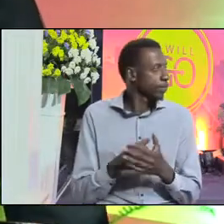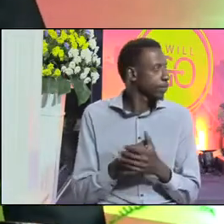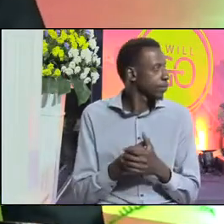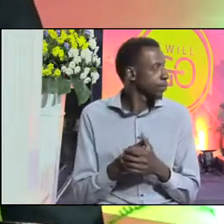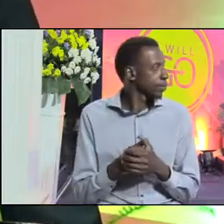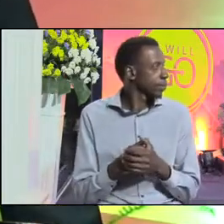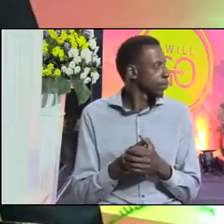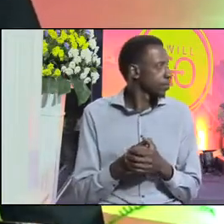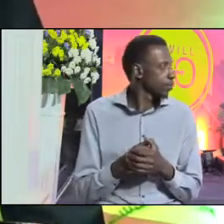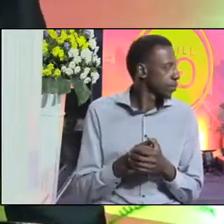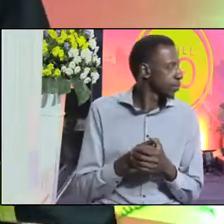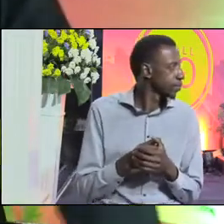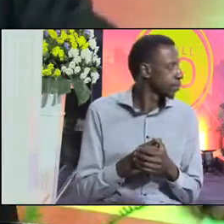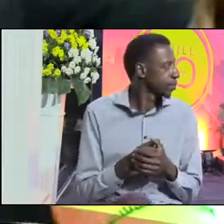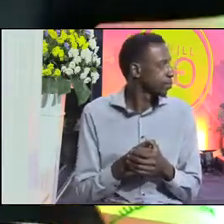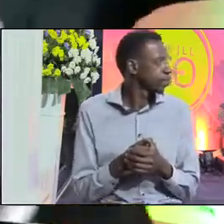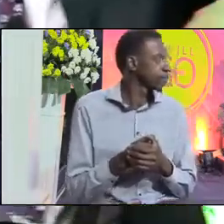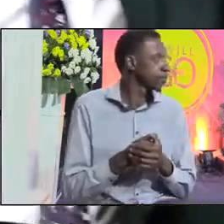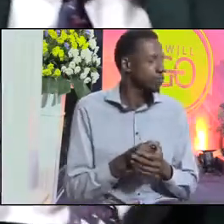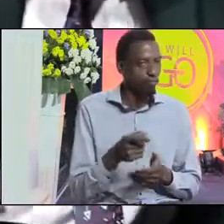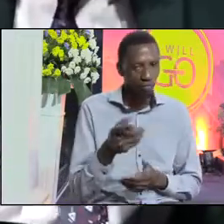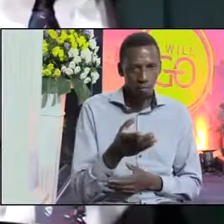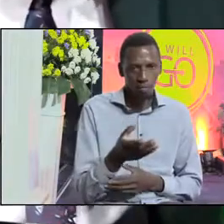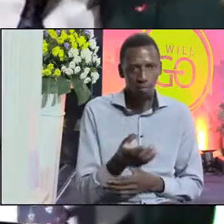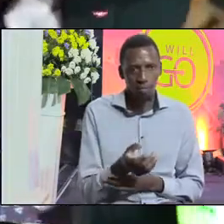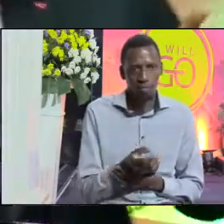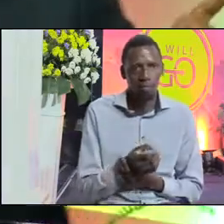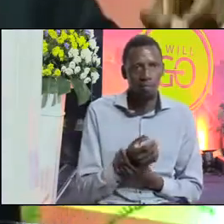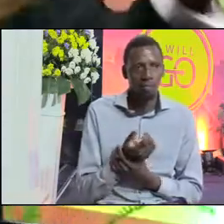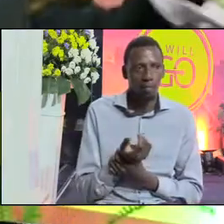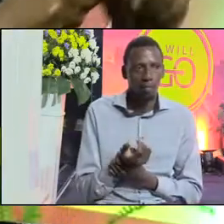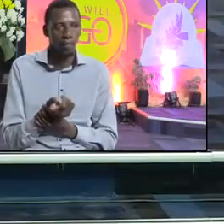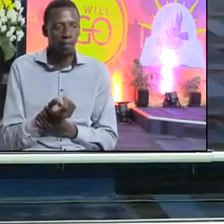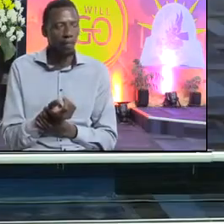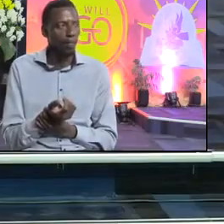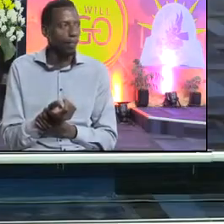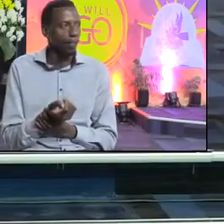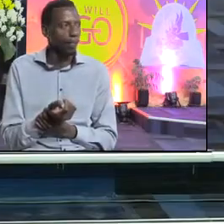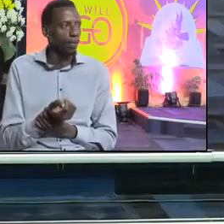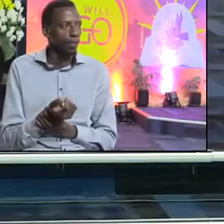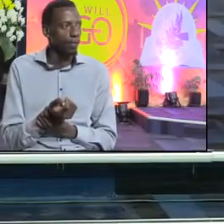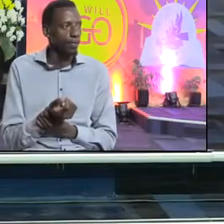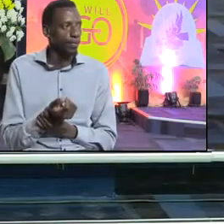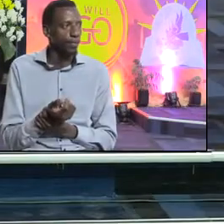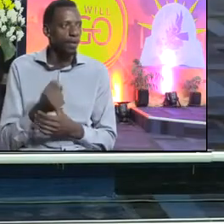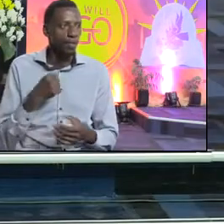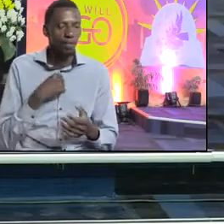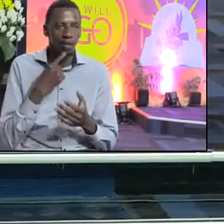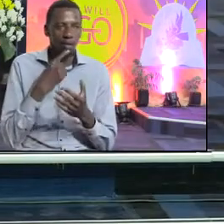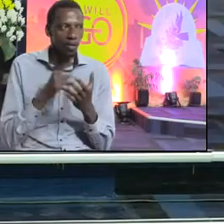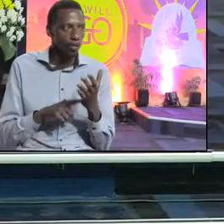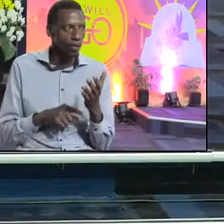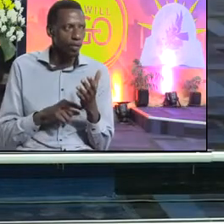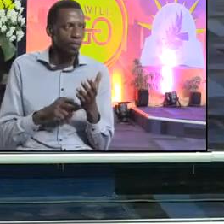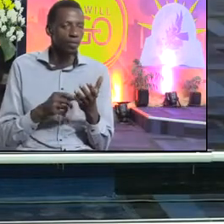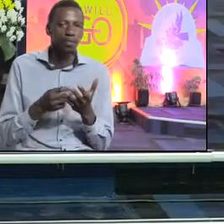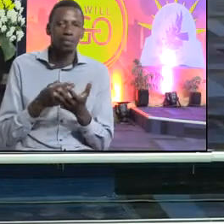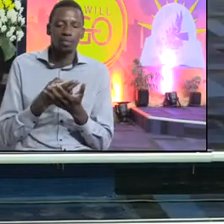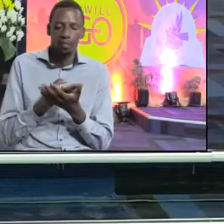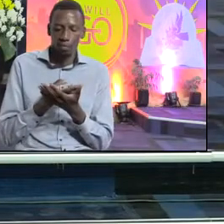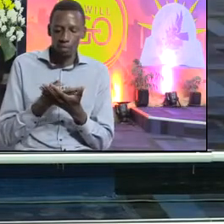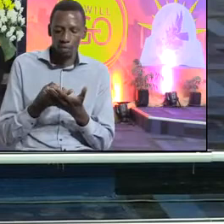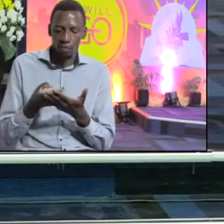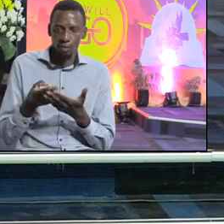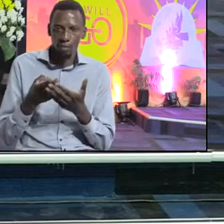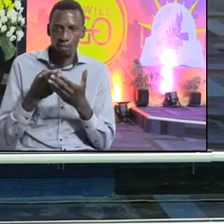here said amen, but you didn't say anything. I'll say it again. Let me turn to look at you. I said, a saint